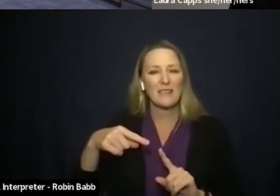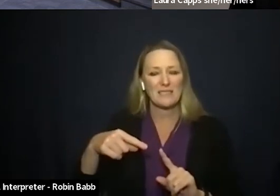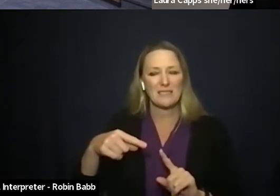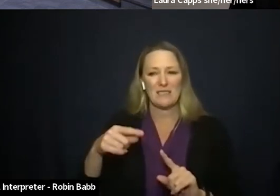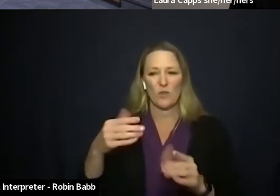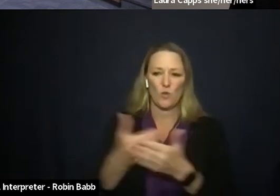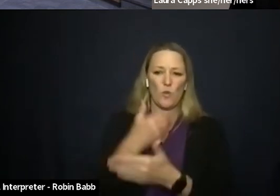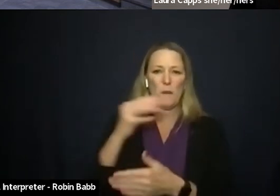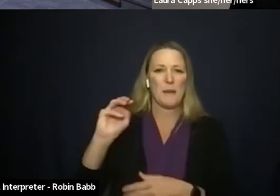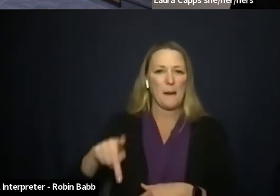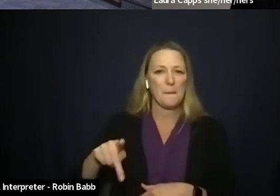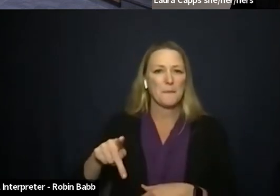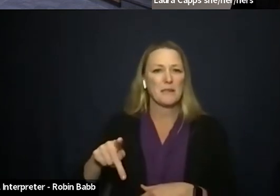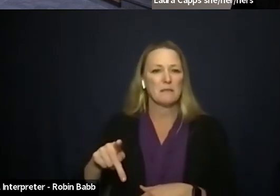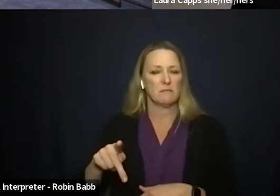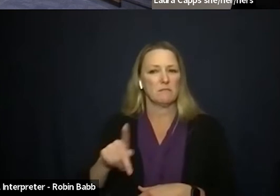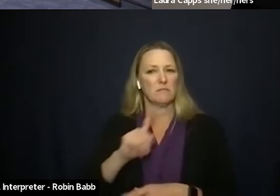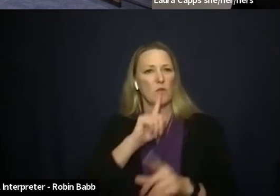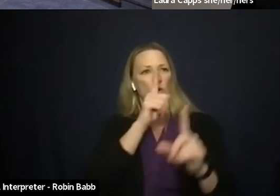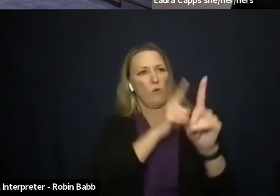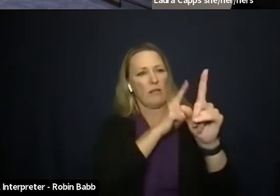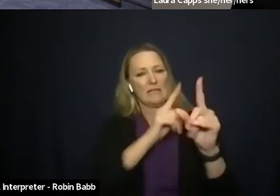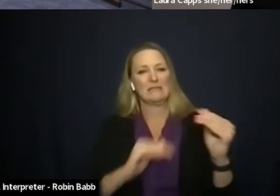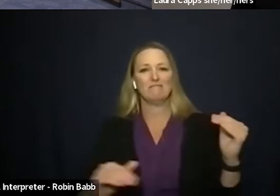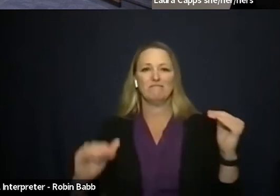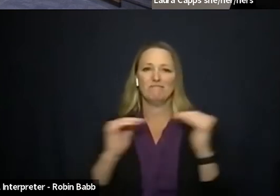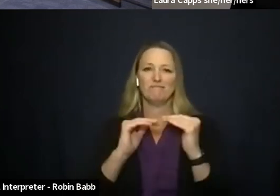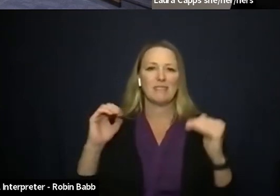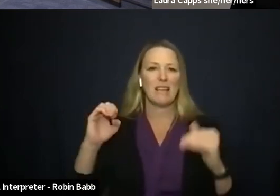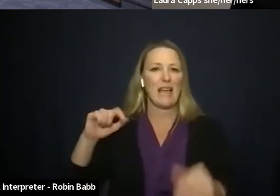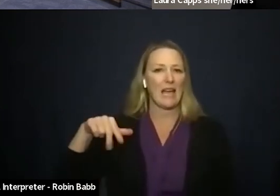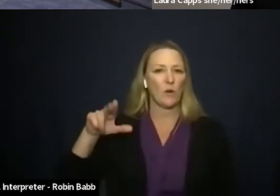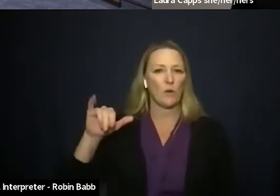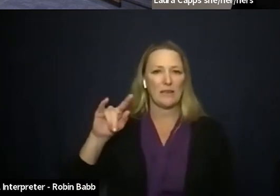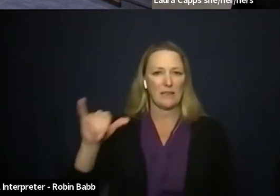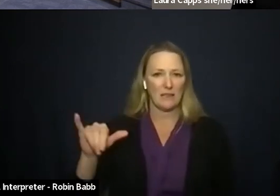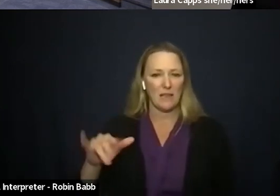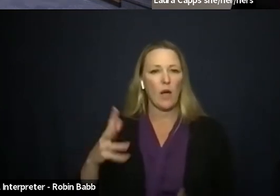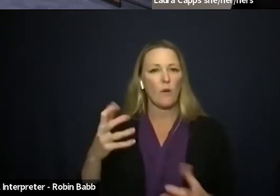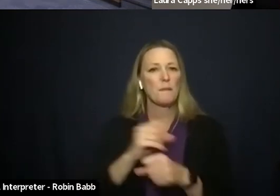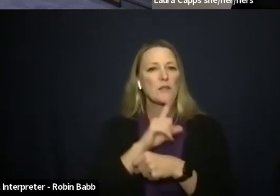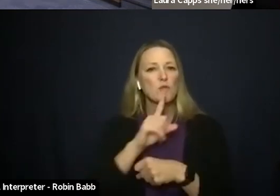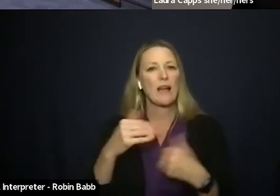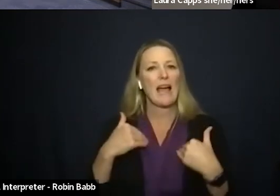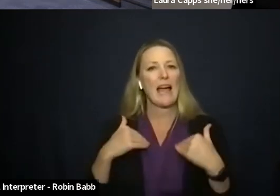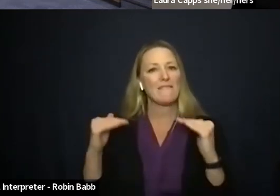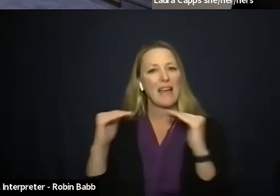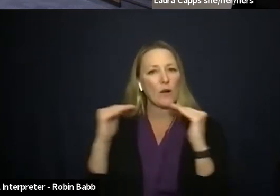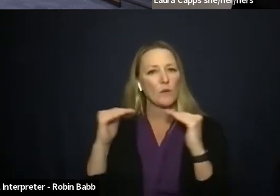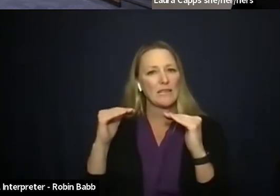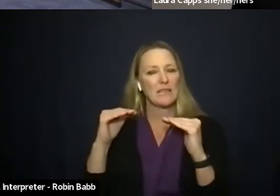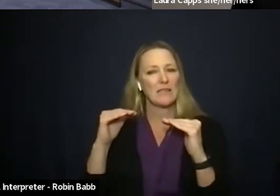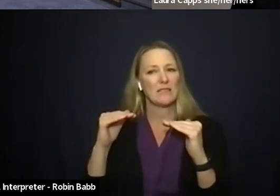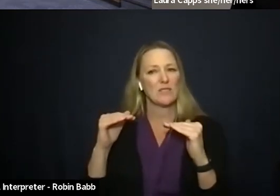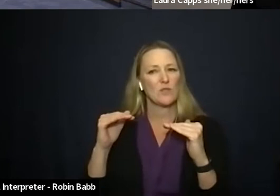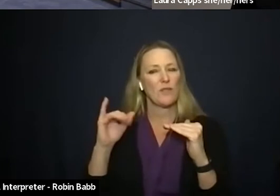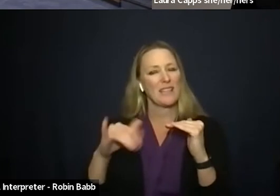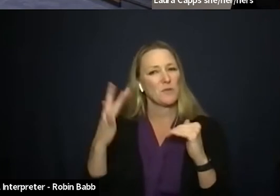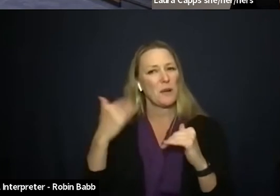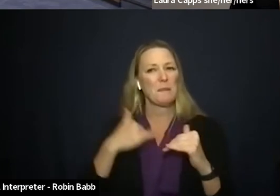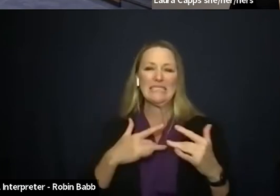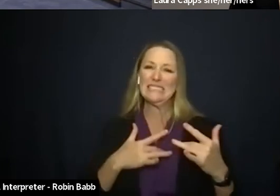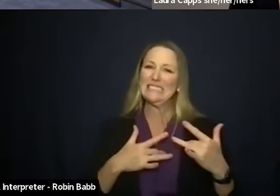and ensuring future equity on this board i have questions about moving to seven um the